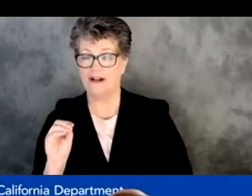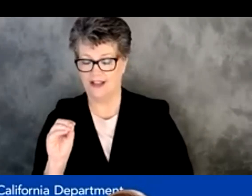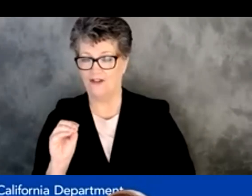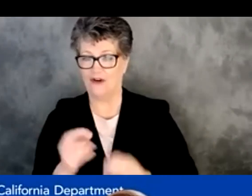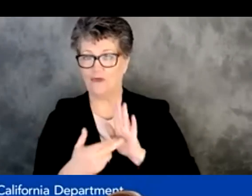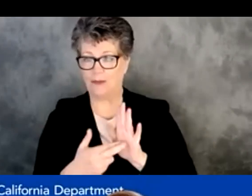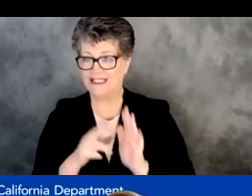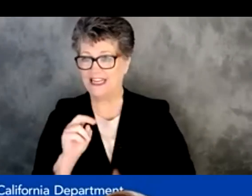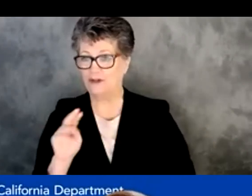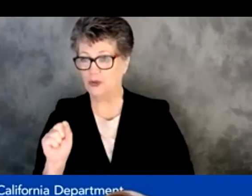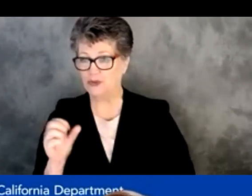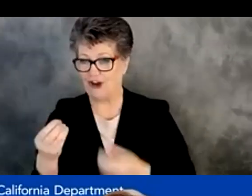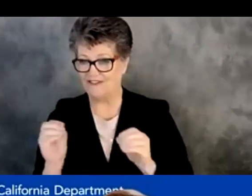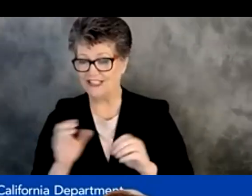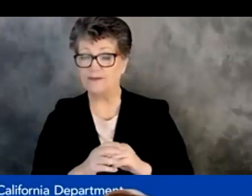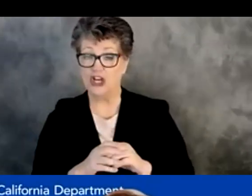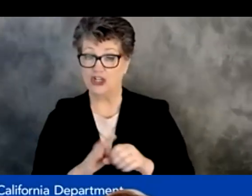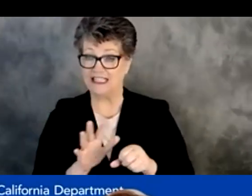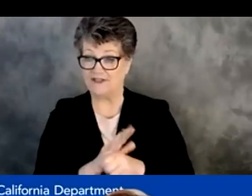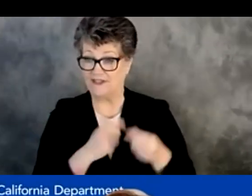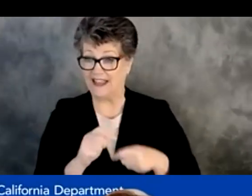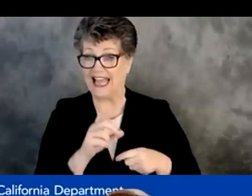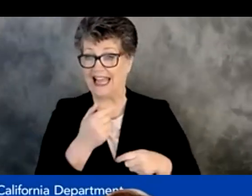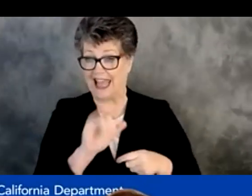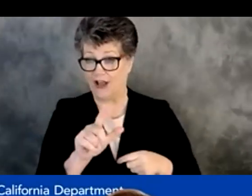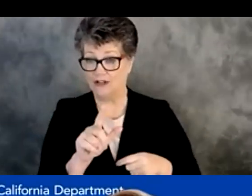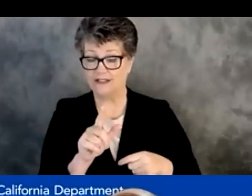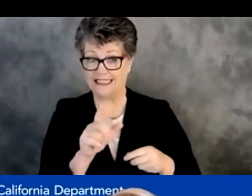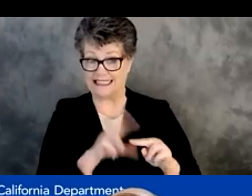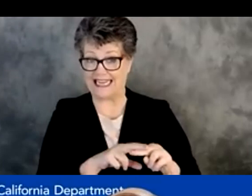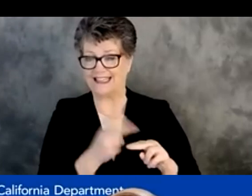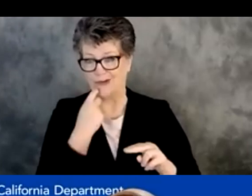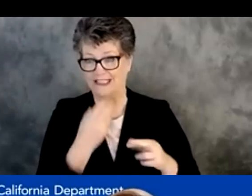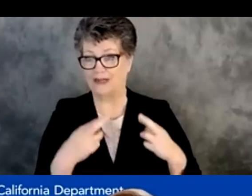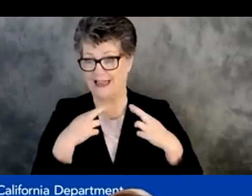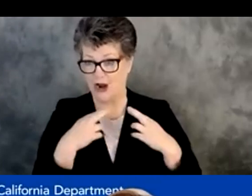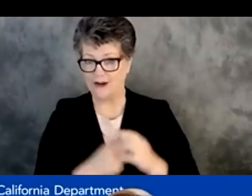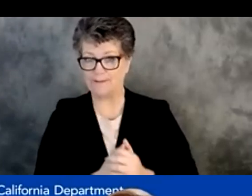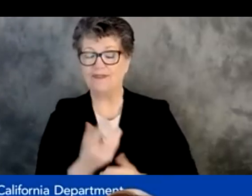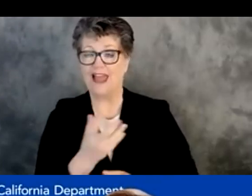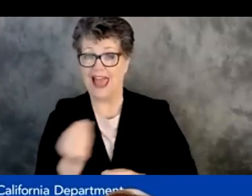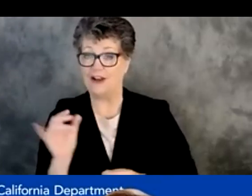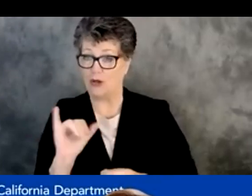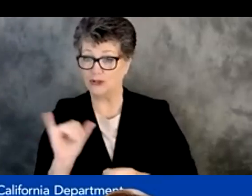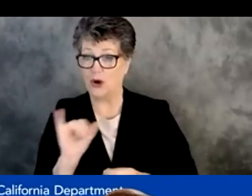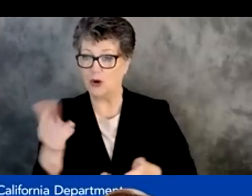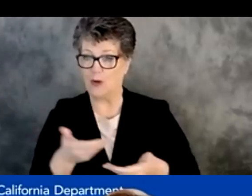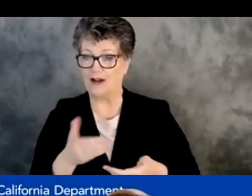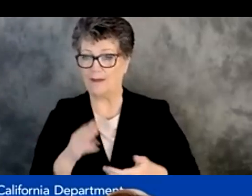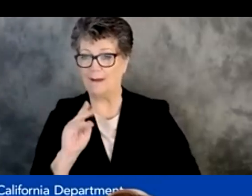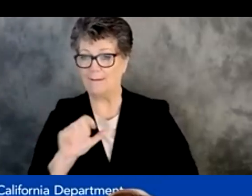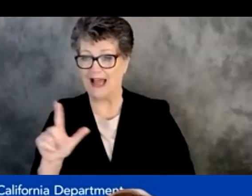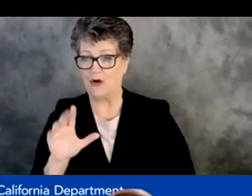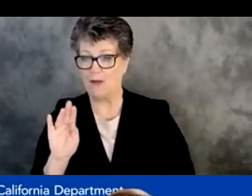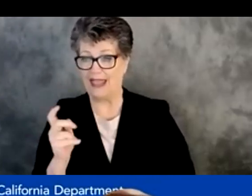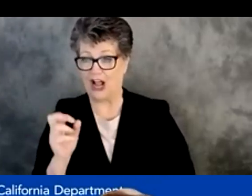office. Kelsey is filling the seat of Gail Gronert, who recently retired. And additionally, we're welcoming Michael Blecker, who